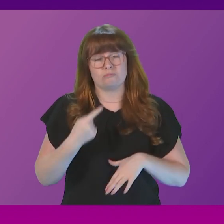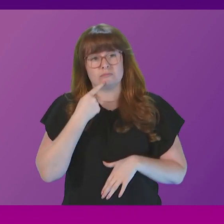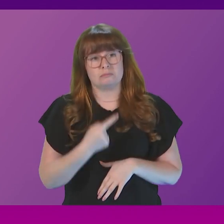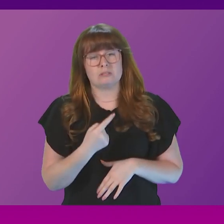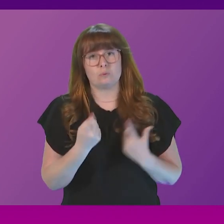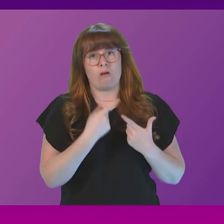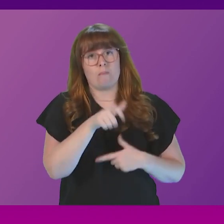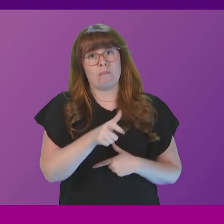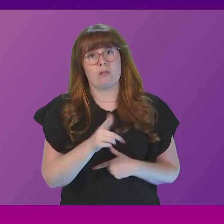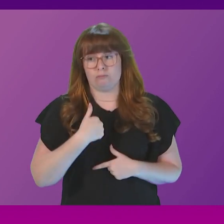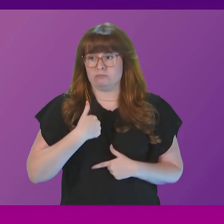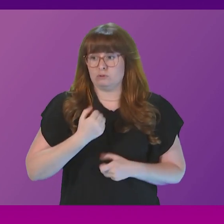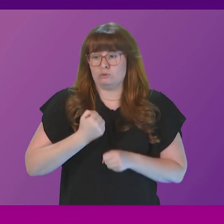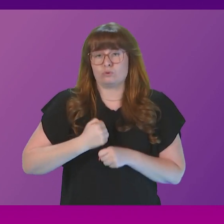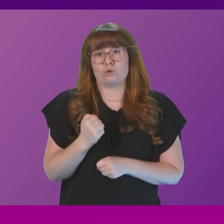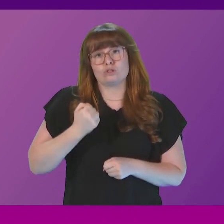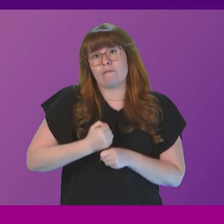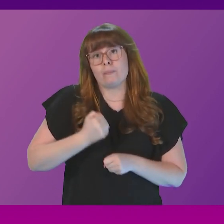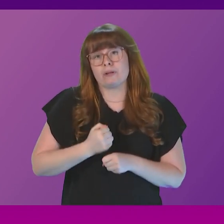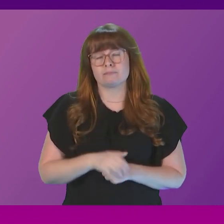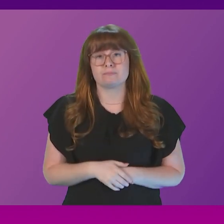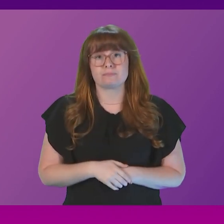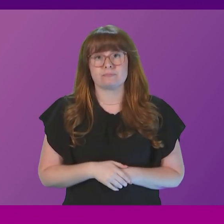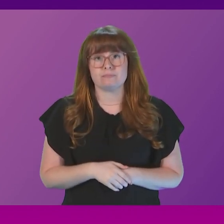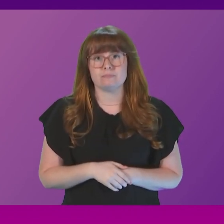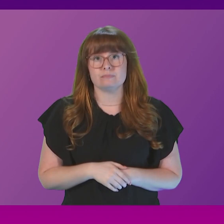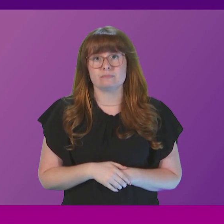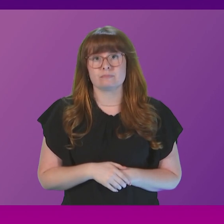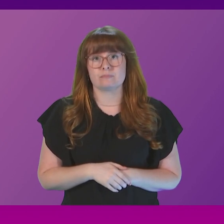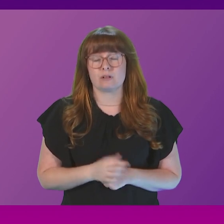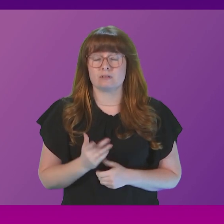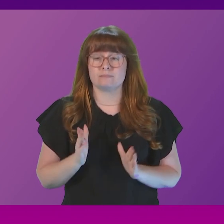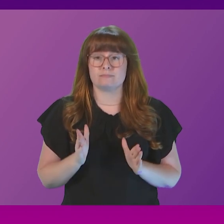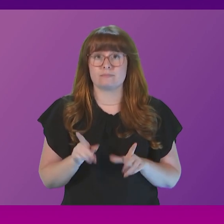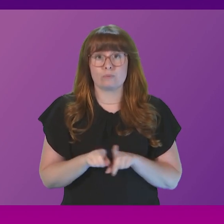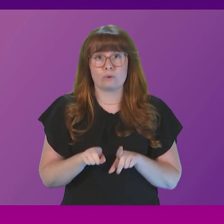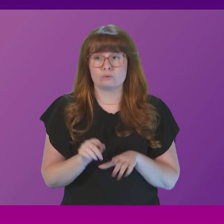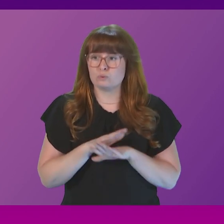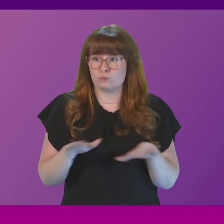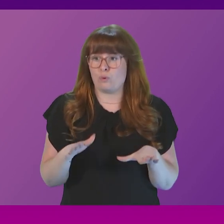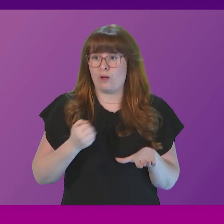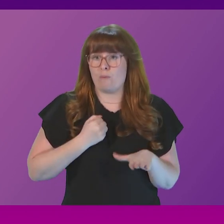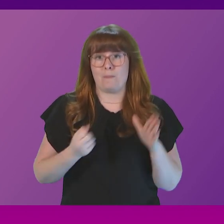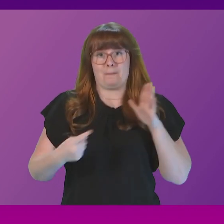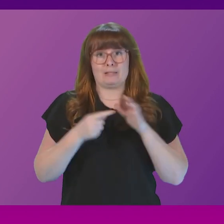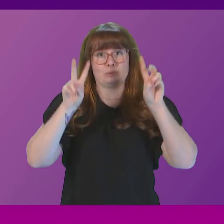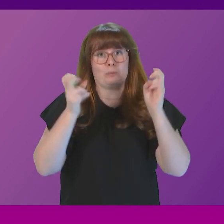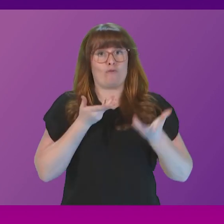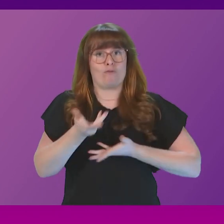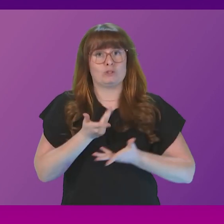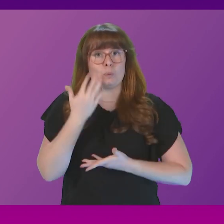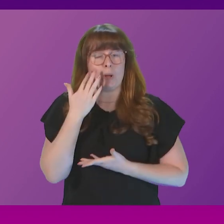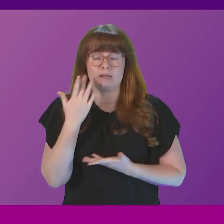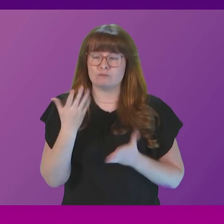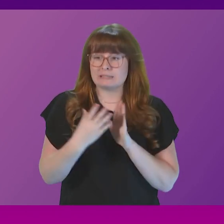Scottish government's. And I have to say, it is not a topic of conversation when we are,